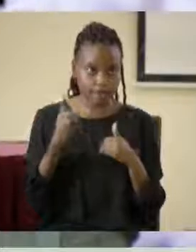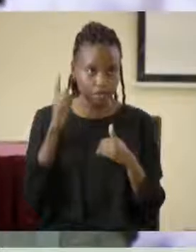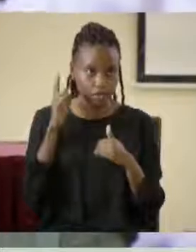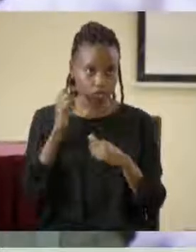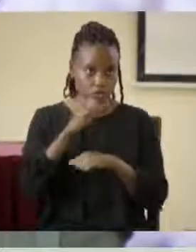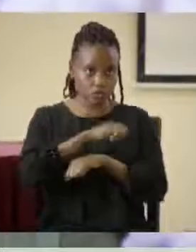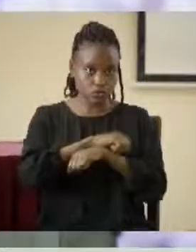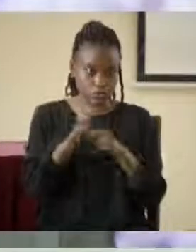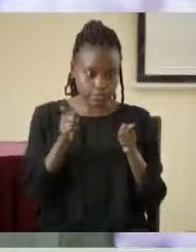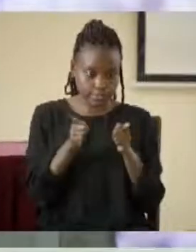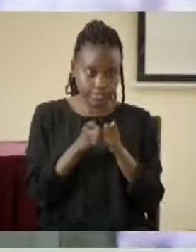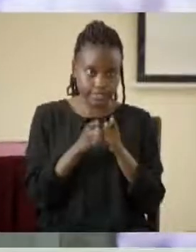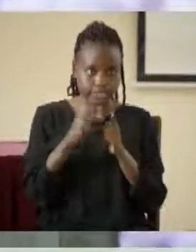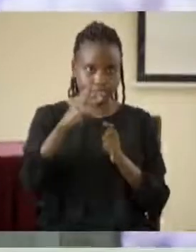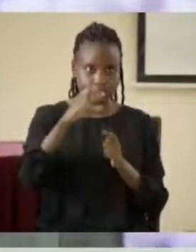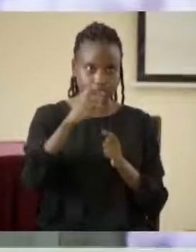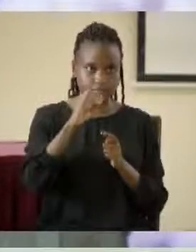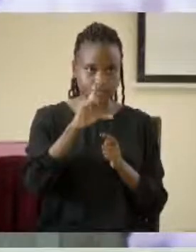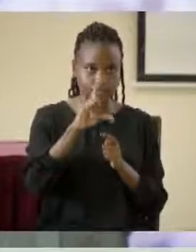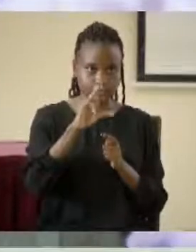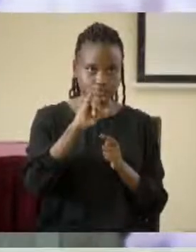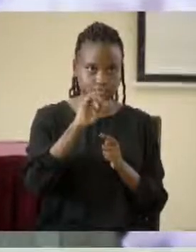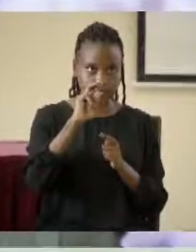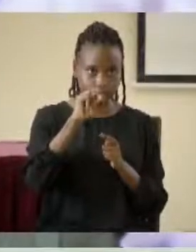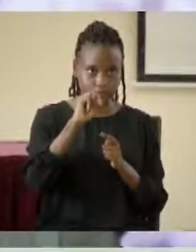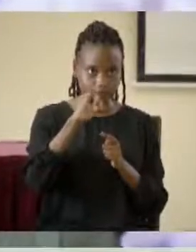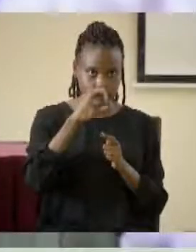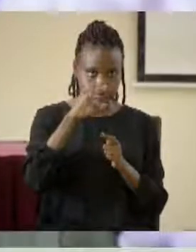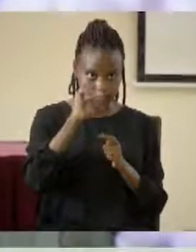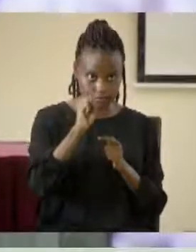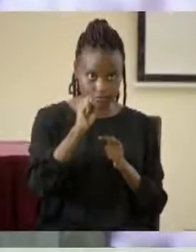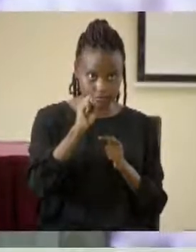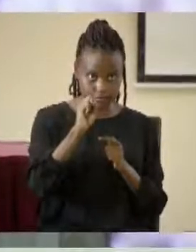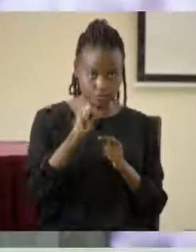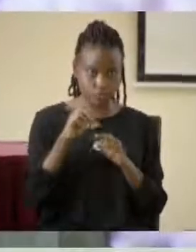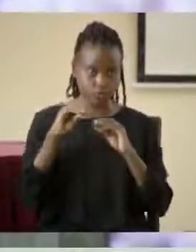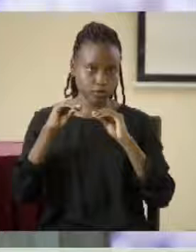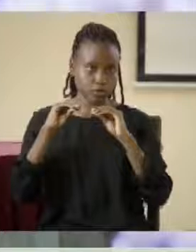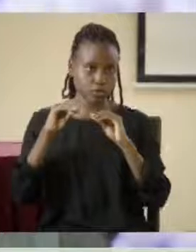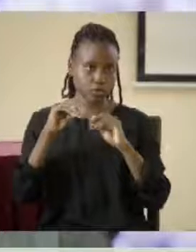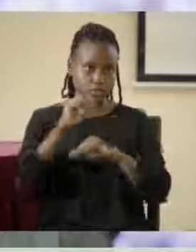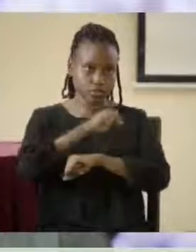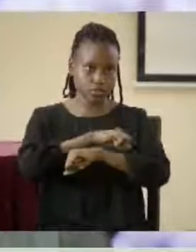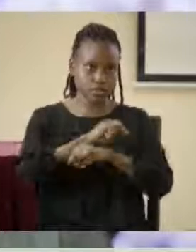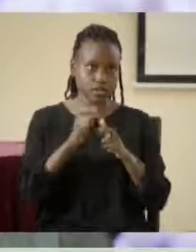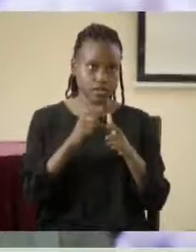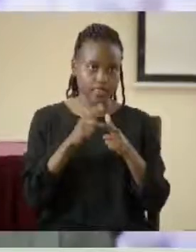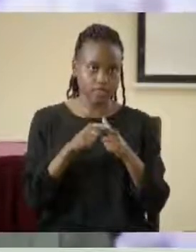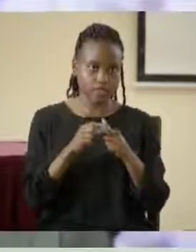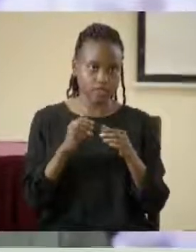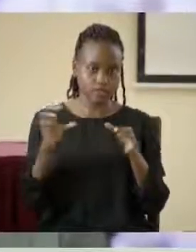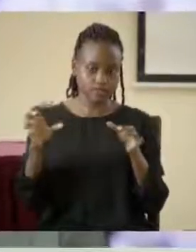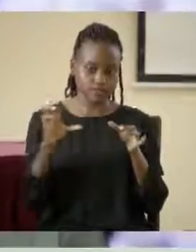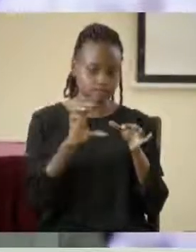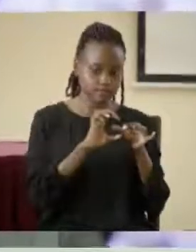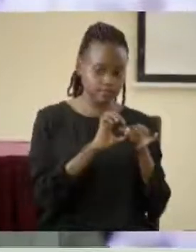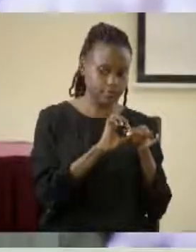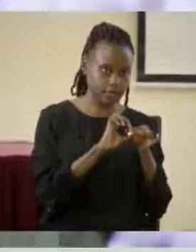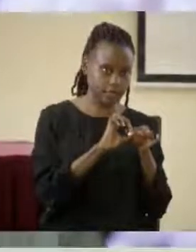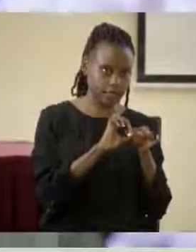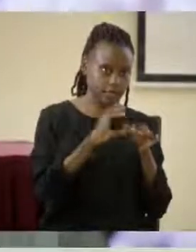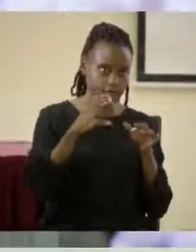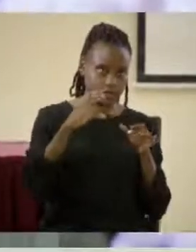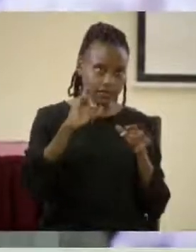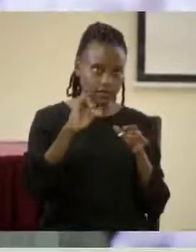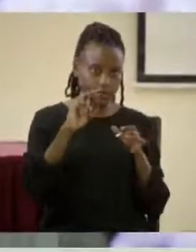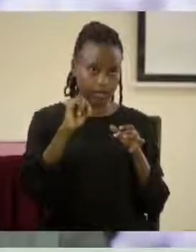schools aligned to the courses taught at the law schools. And we should, of course, link the clinics to like-minded